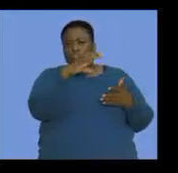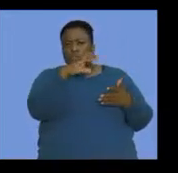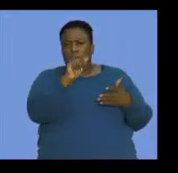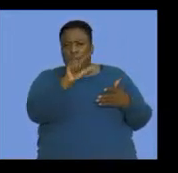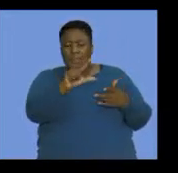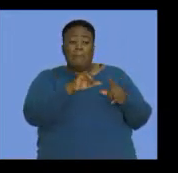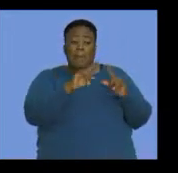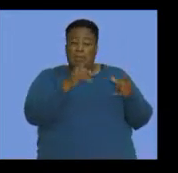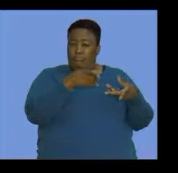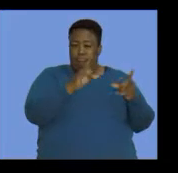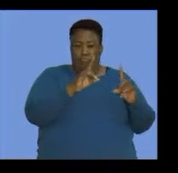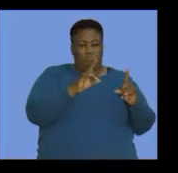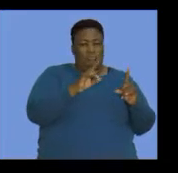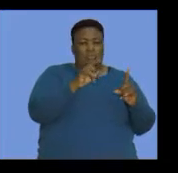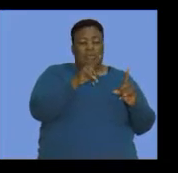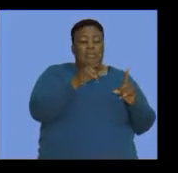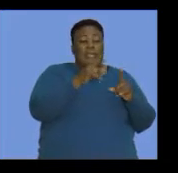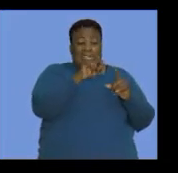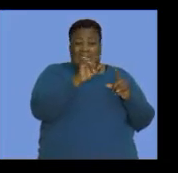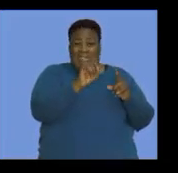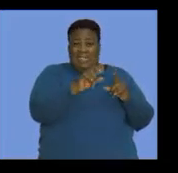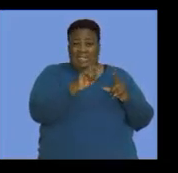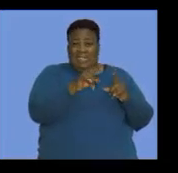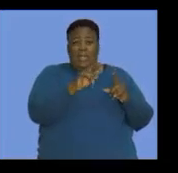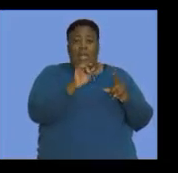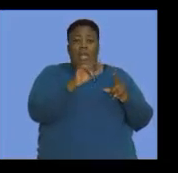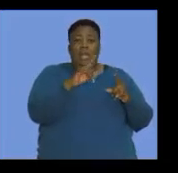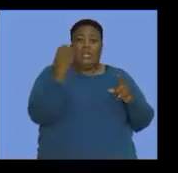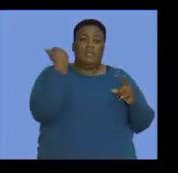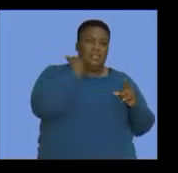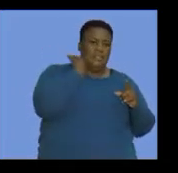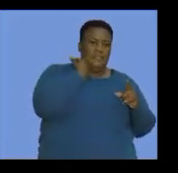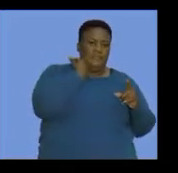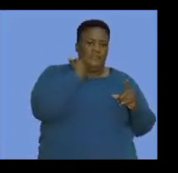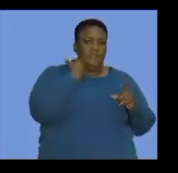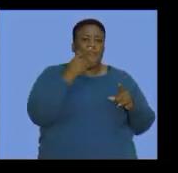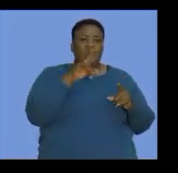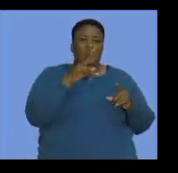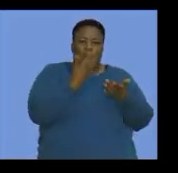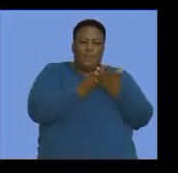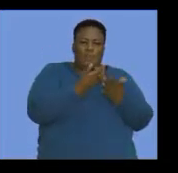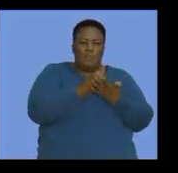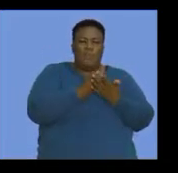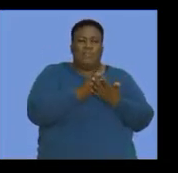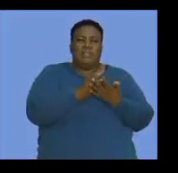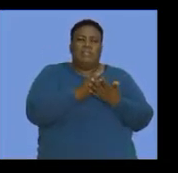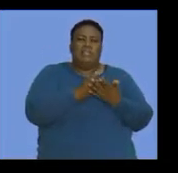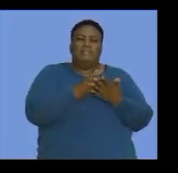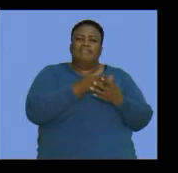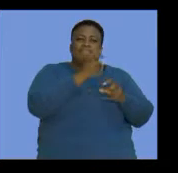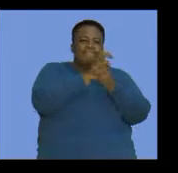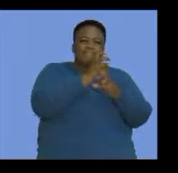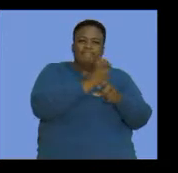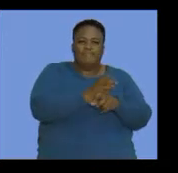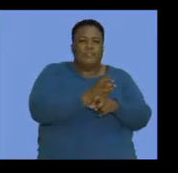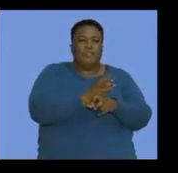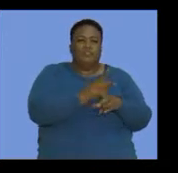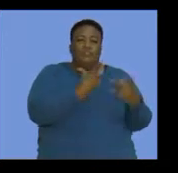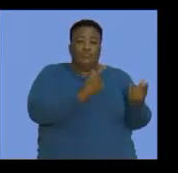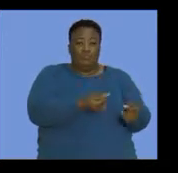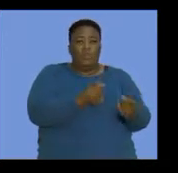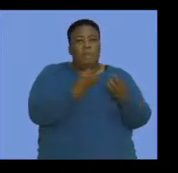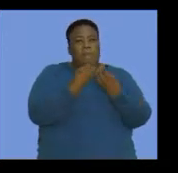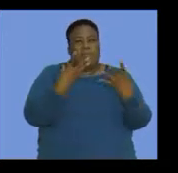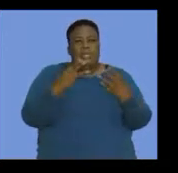these are quite expensive and economically not viable. So this affects, again, the cost of maintaining our